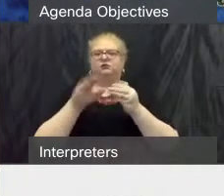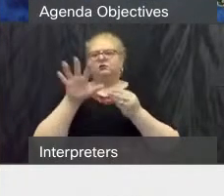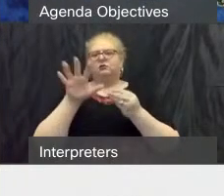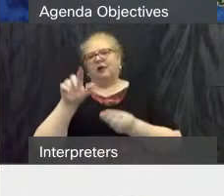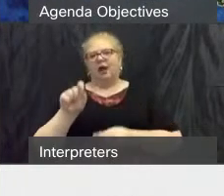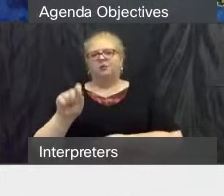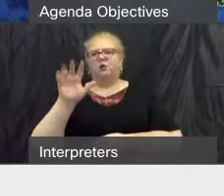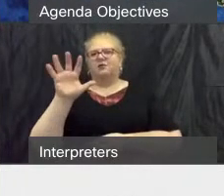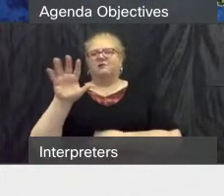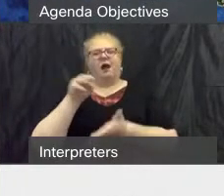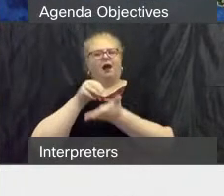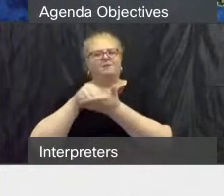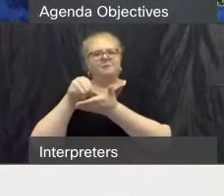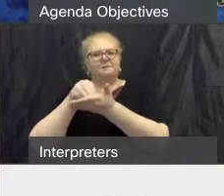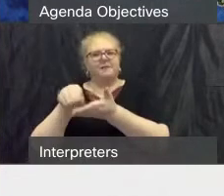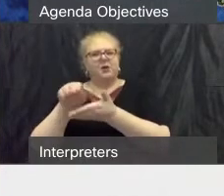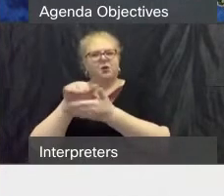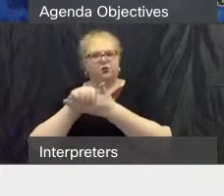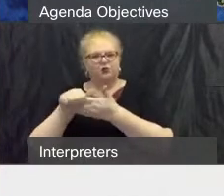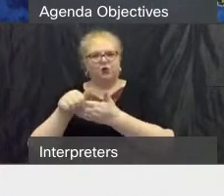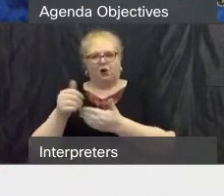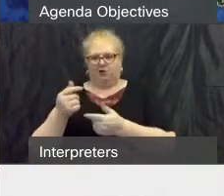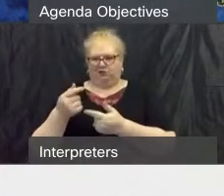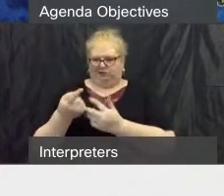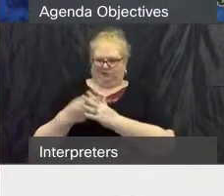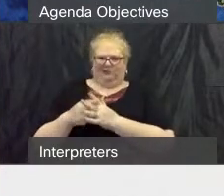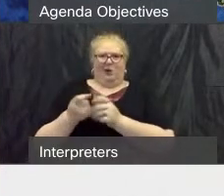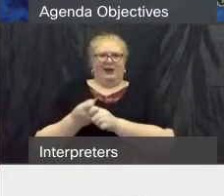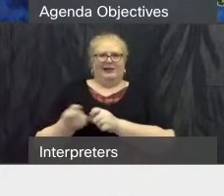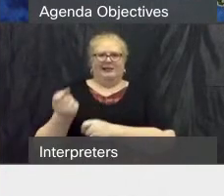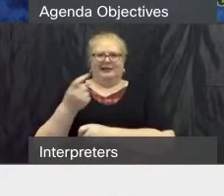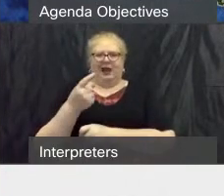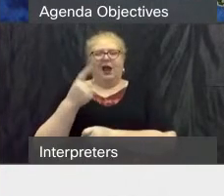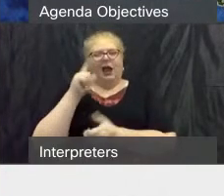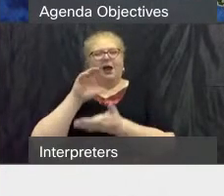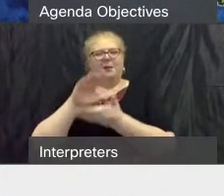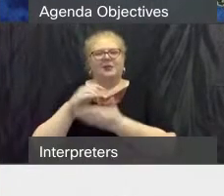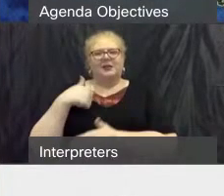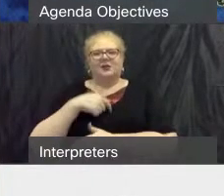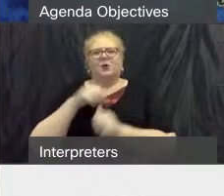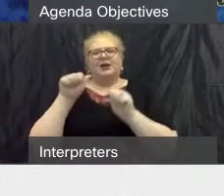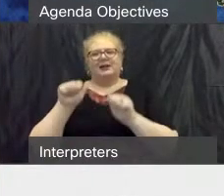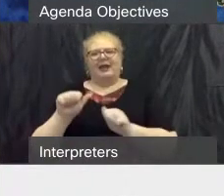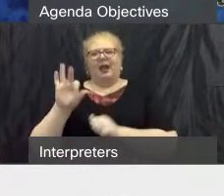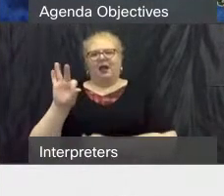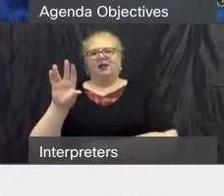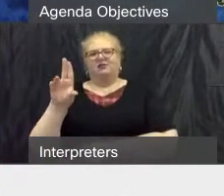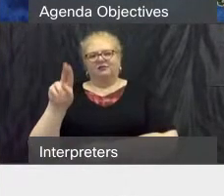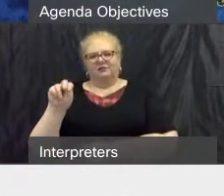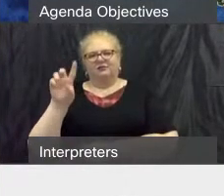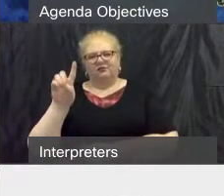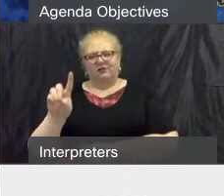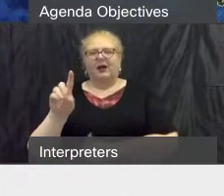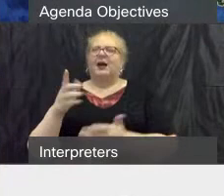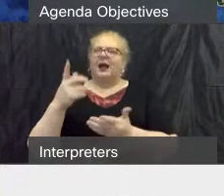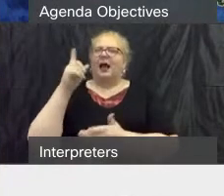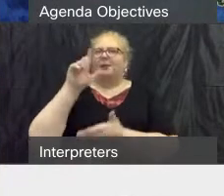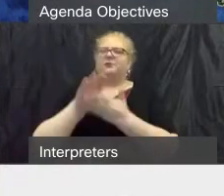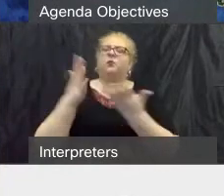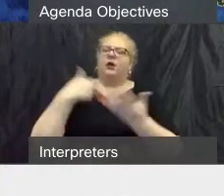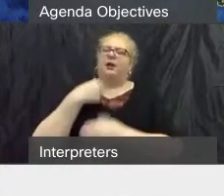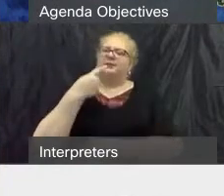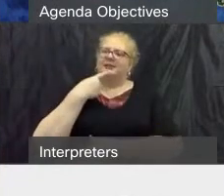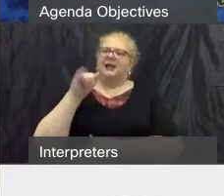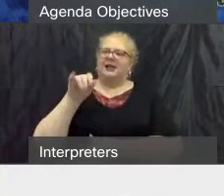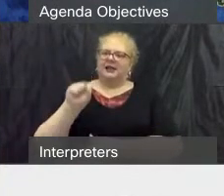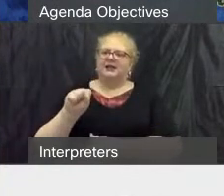year. I believe we will be able to fund, I guess what I'm saying is that there are sufficient dollars